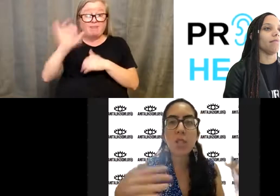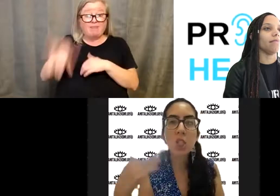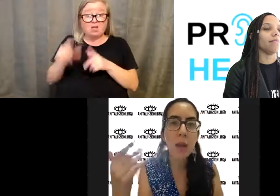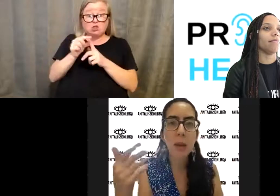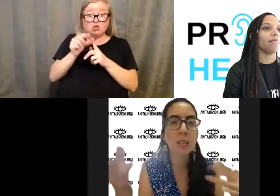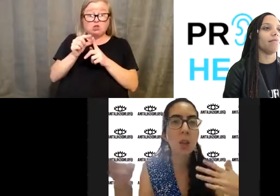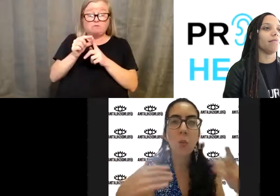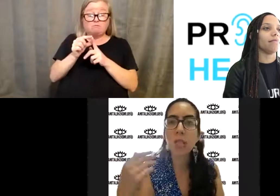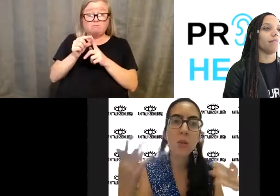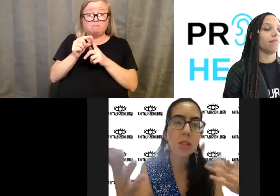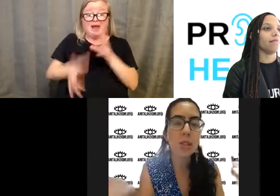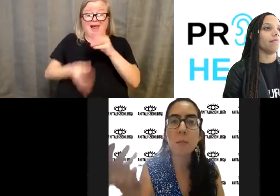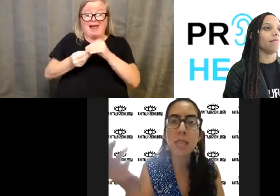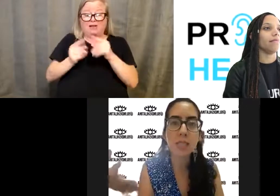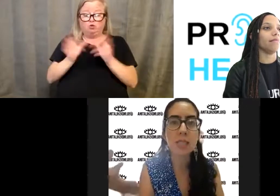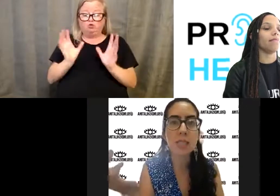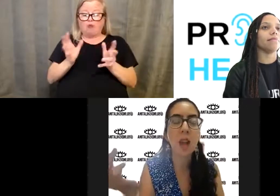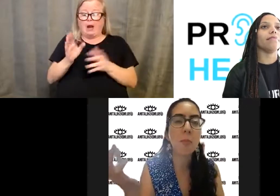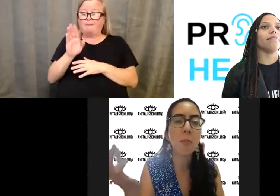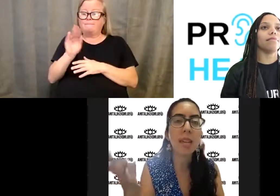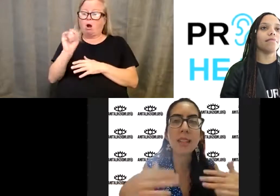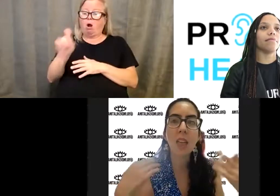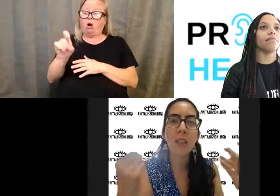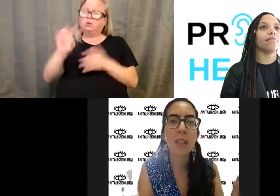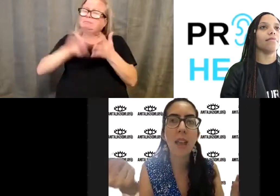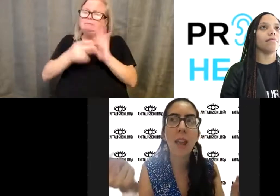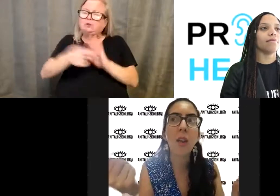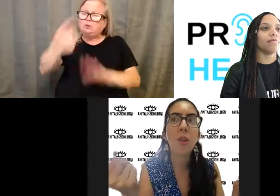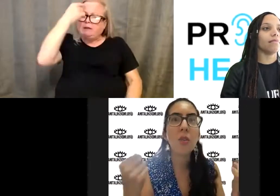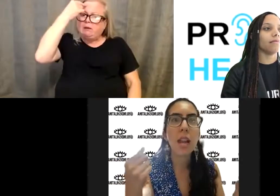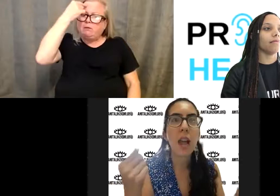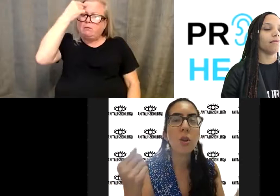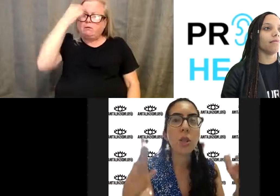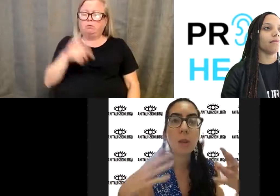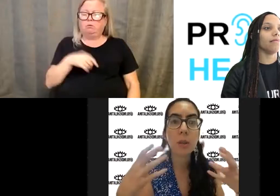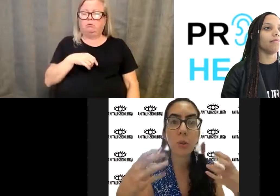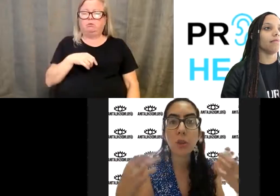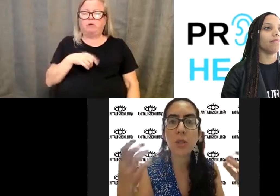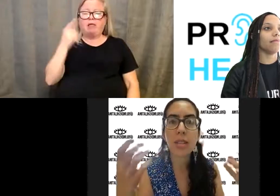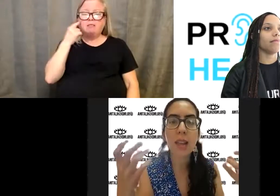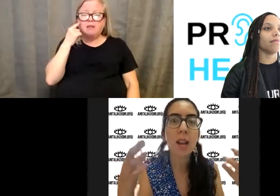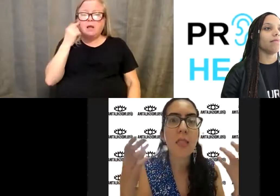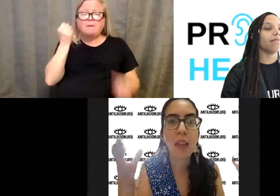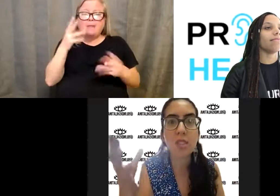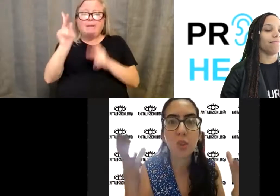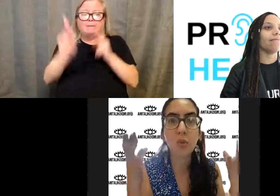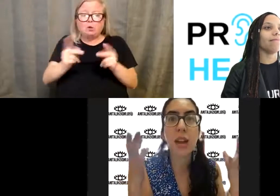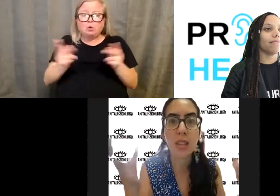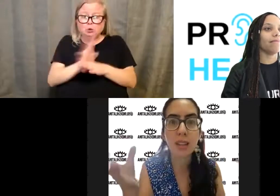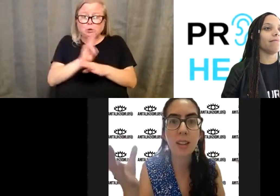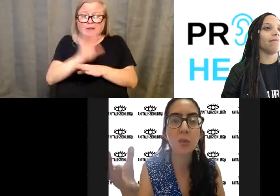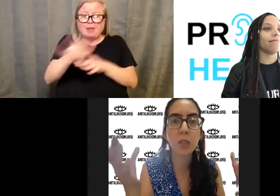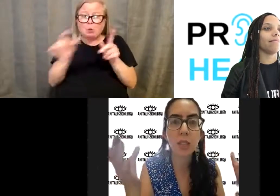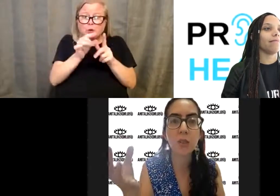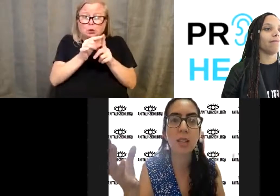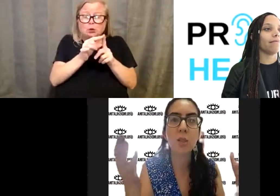in the chat box, like, what do you think it means? Because I think that right now, so many people are using it, and that's great.